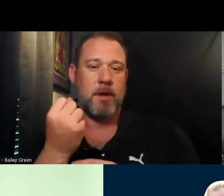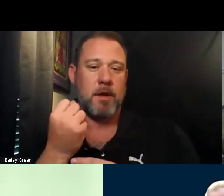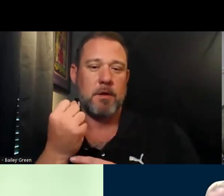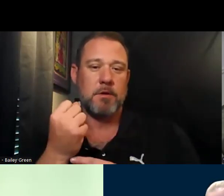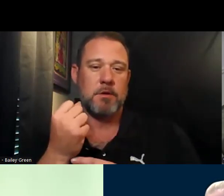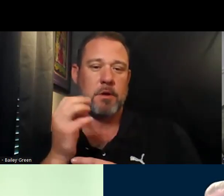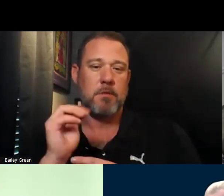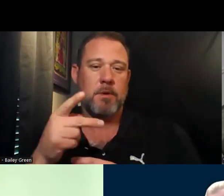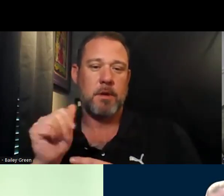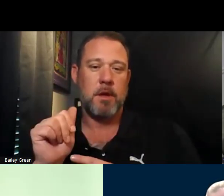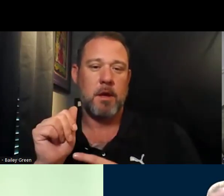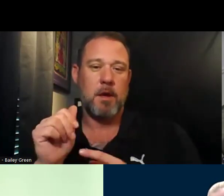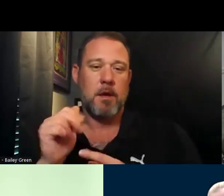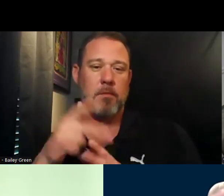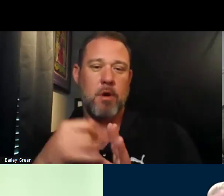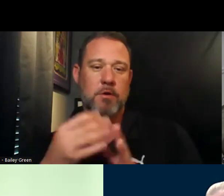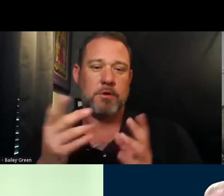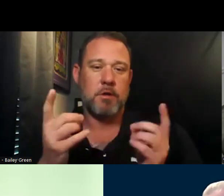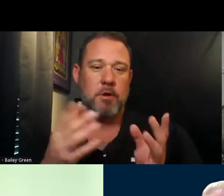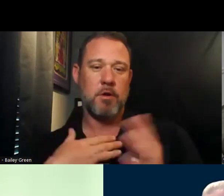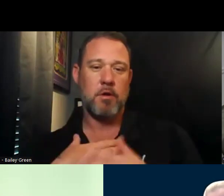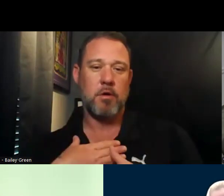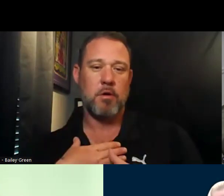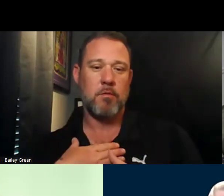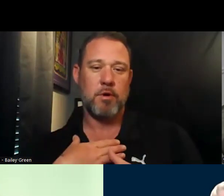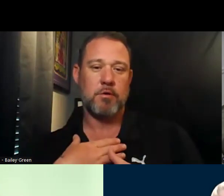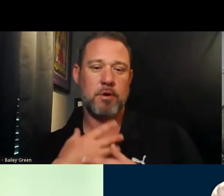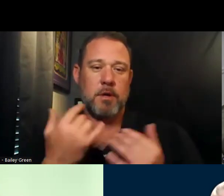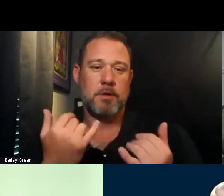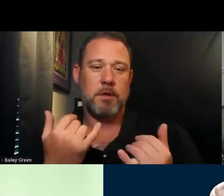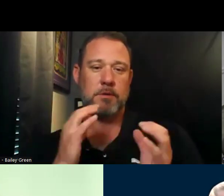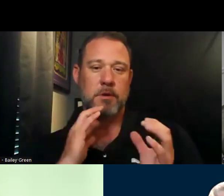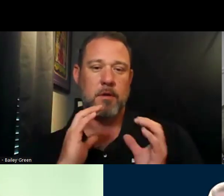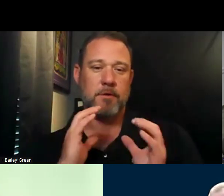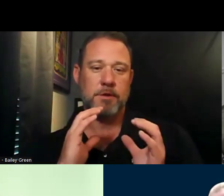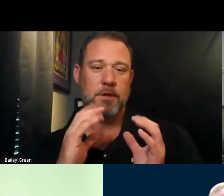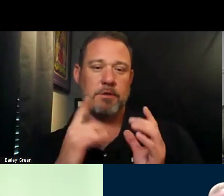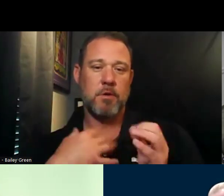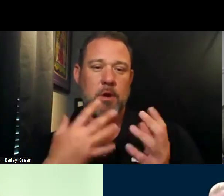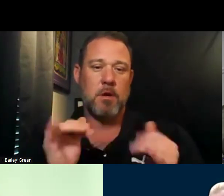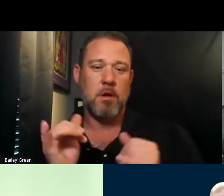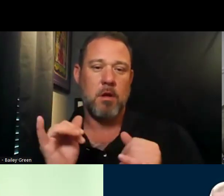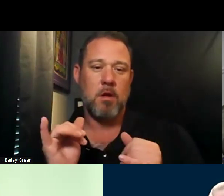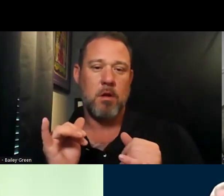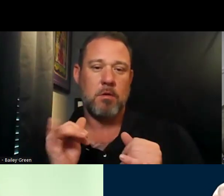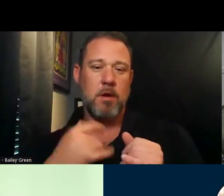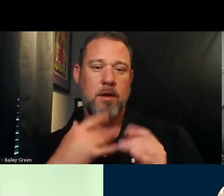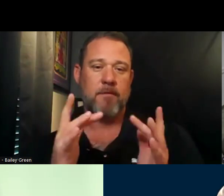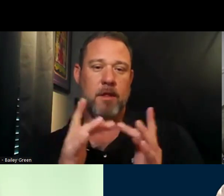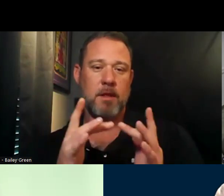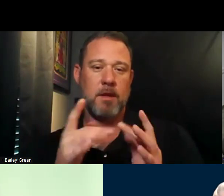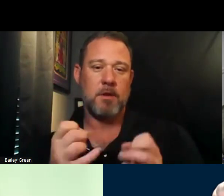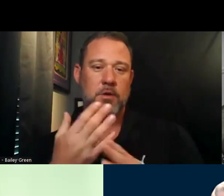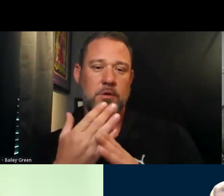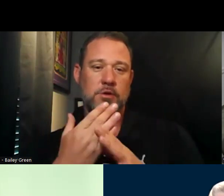Master Plan for Aging Project Director. Really appreciate today's conversation. What I wanted to also, and I have a link ready to share